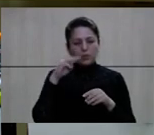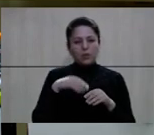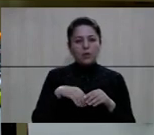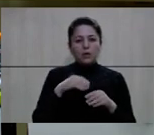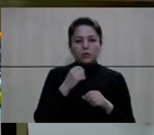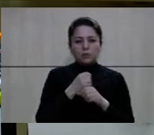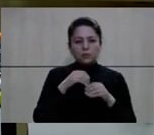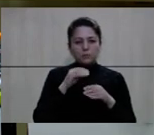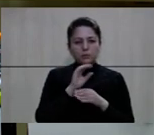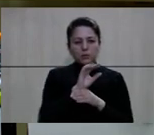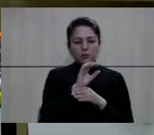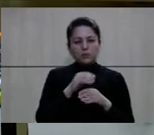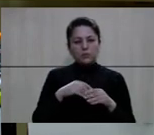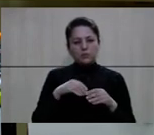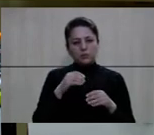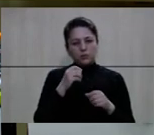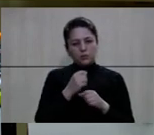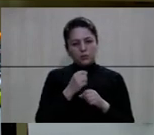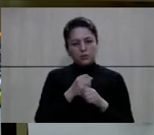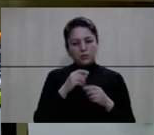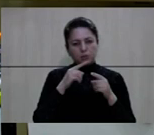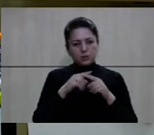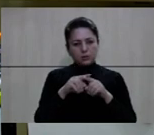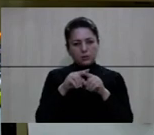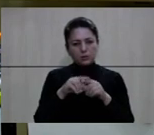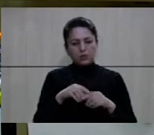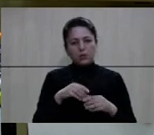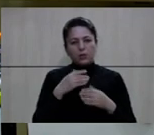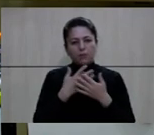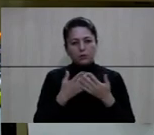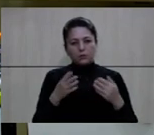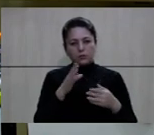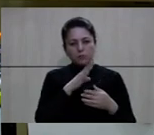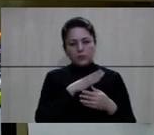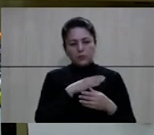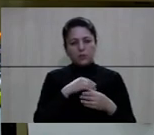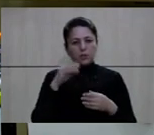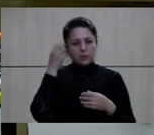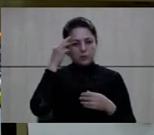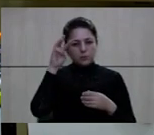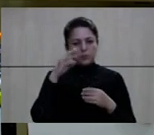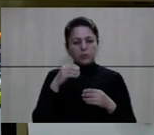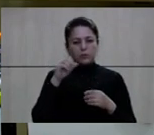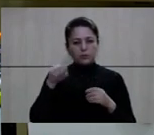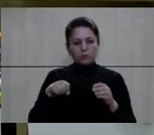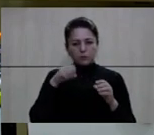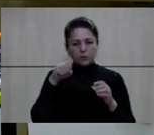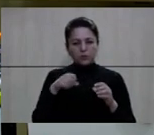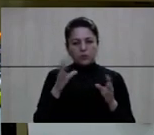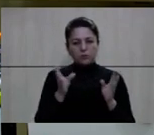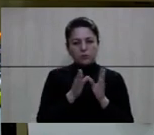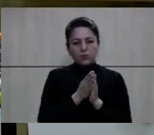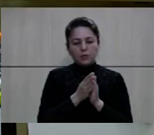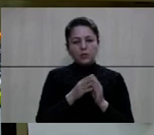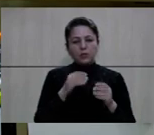chiqarish sohasidagi texnika vositasi bo'lgan zamonaviy tikuv mashinalari bilan birgalikda hamohang ravishda